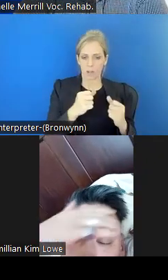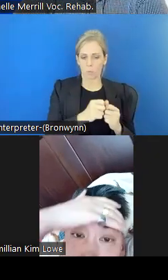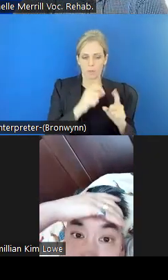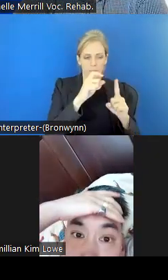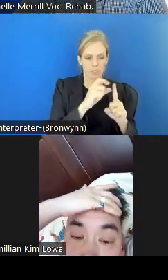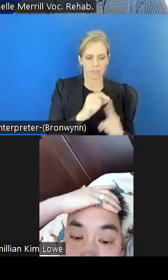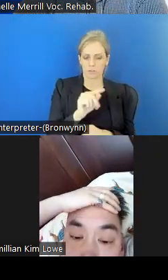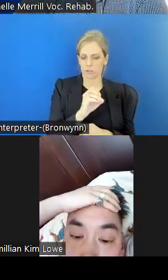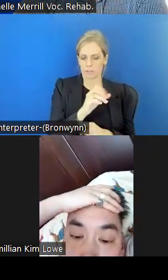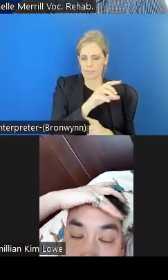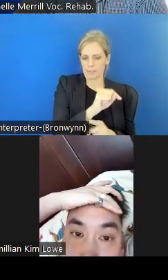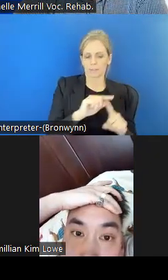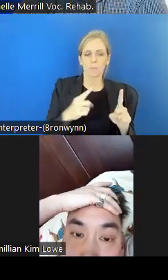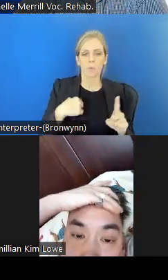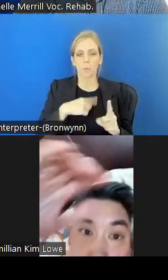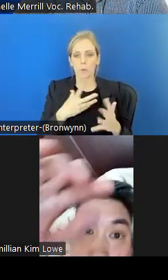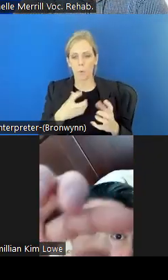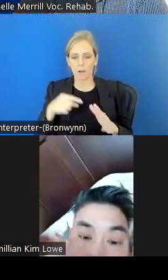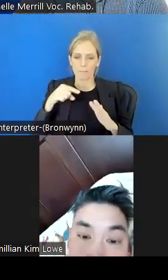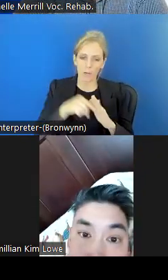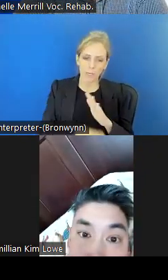content website that meets everyone's needs.